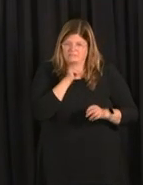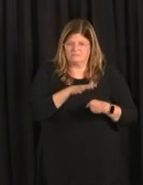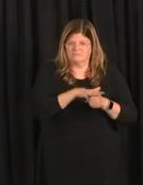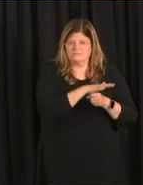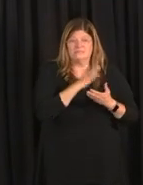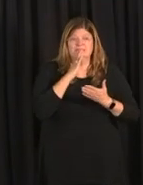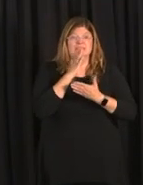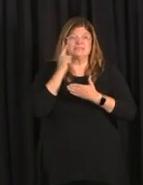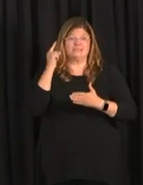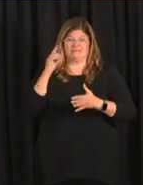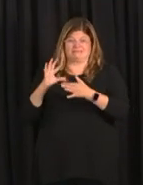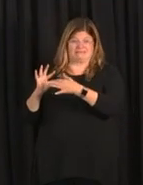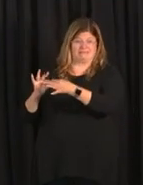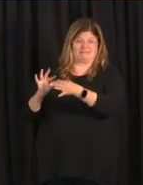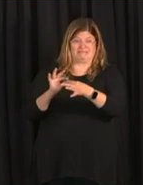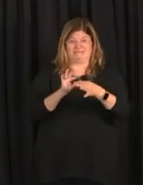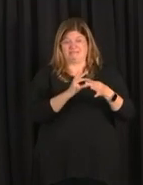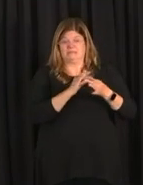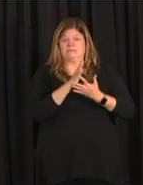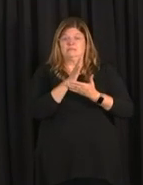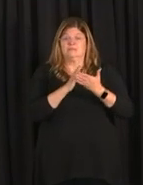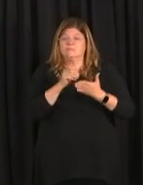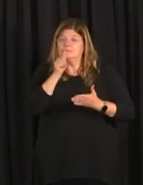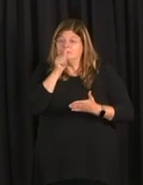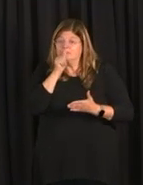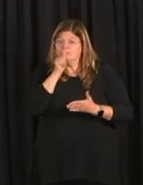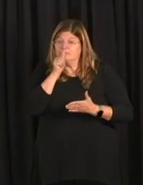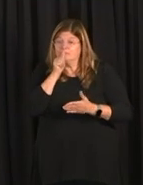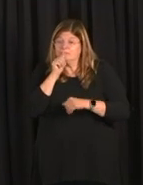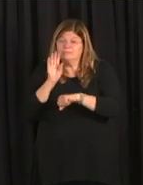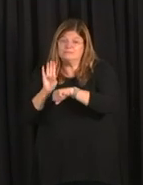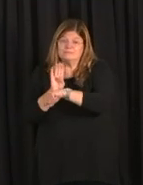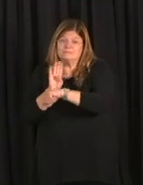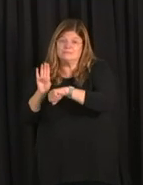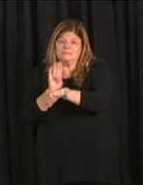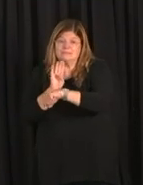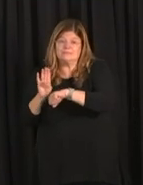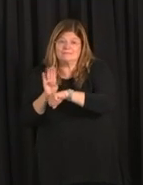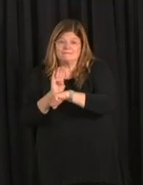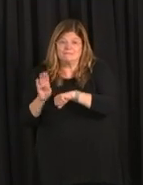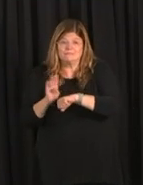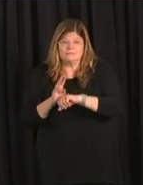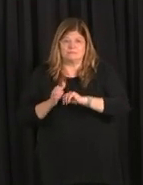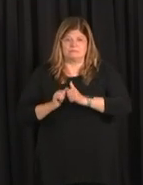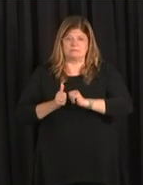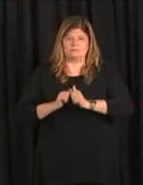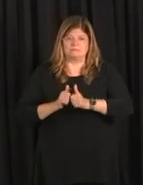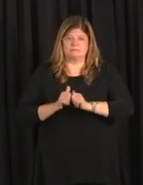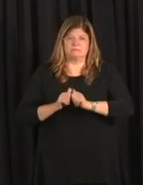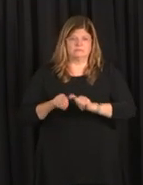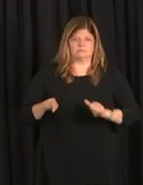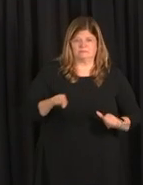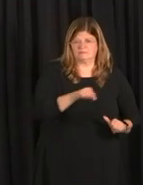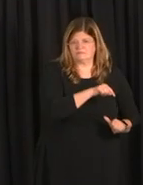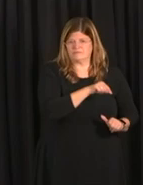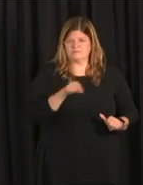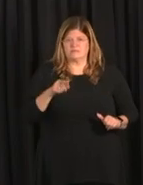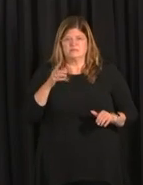that some of the private sector businesses are the source of the